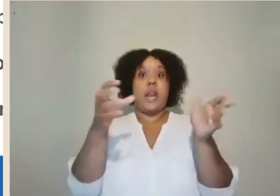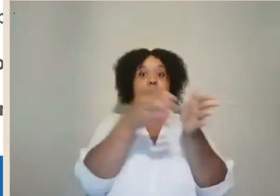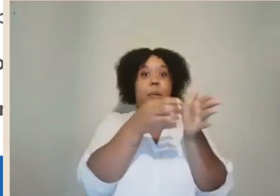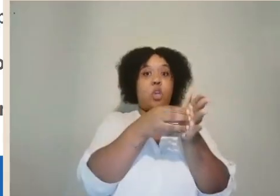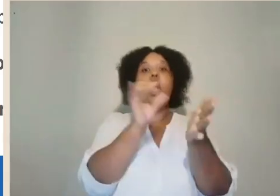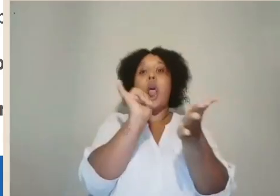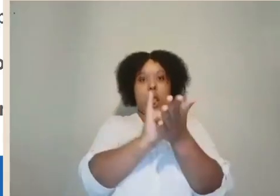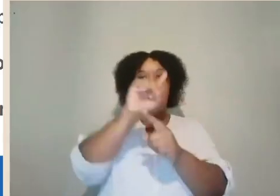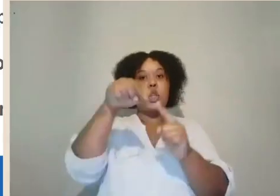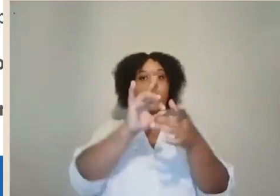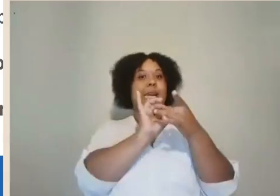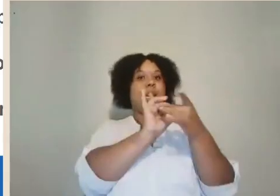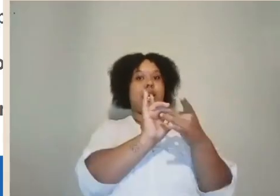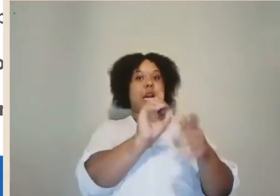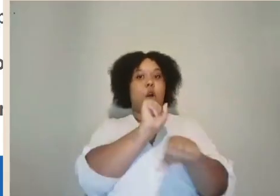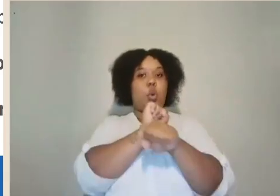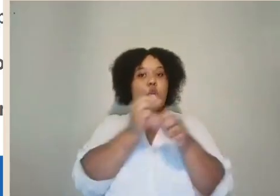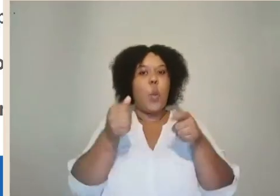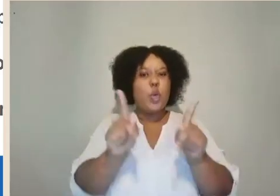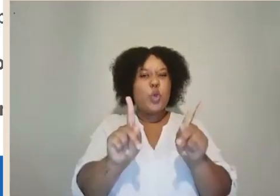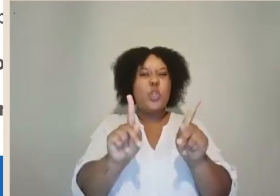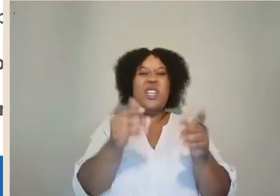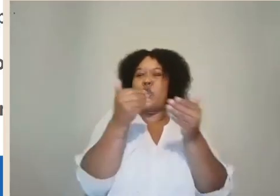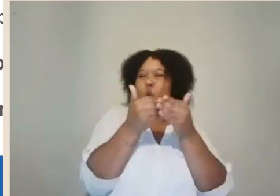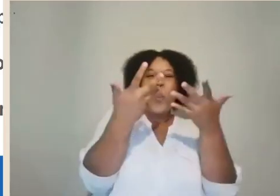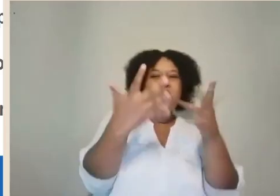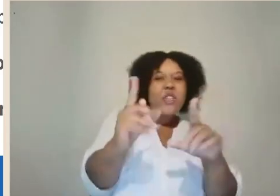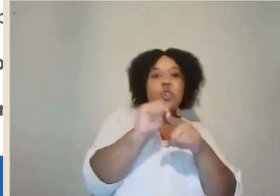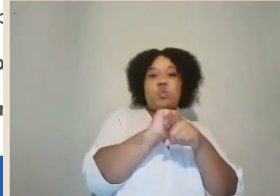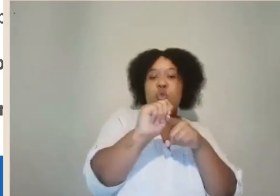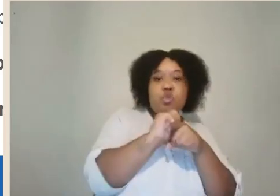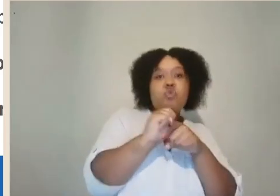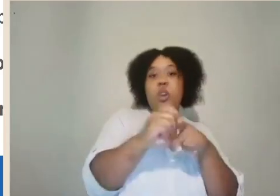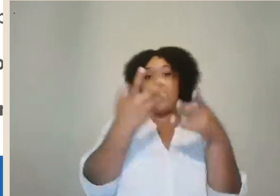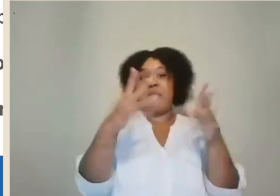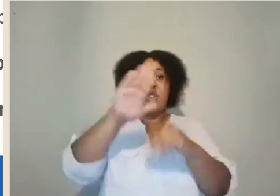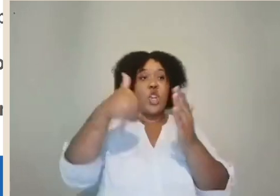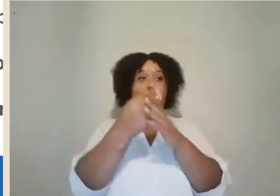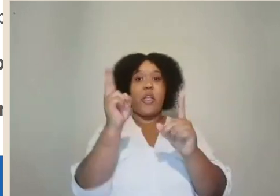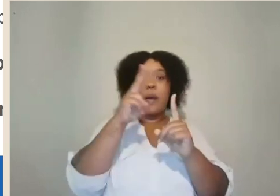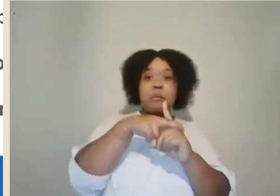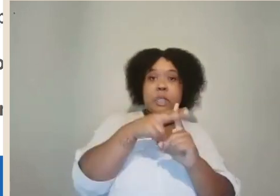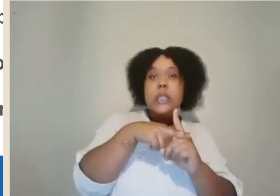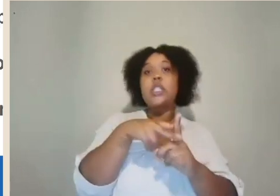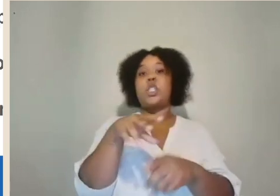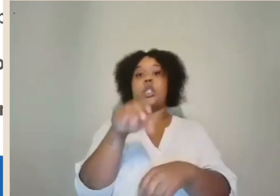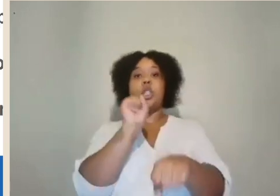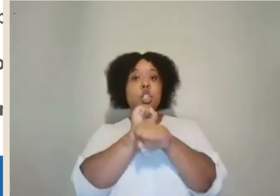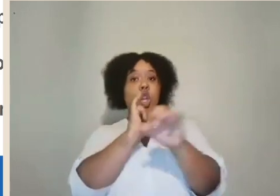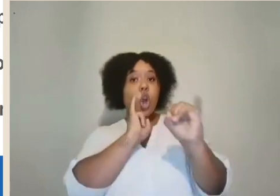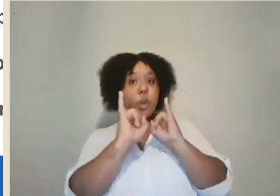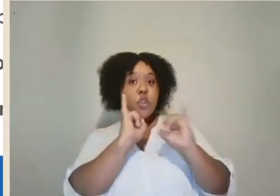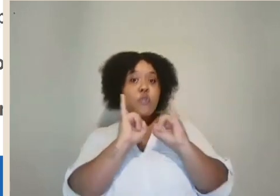with those job opportunities. That's when they're just about done with training. And that's when they start to complete those applications, do their job interviews, and they start to